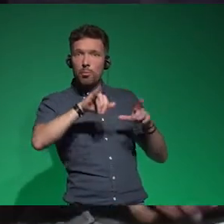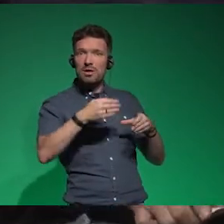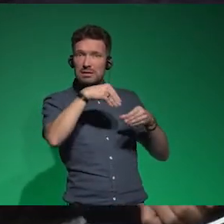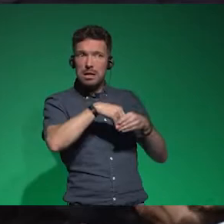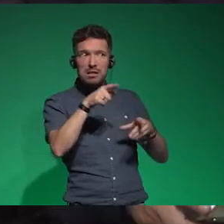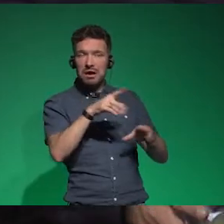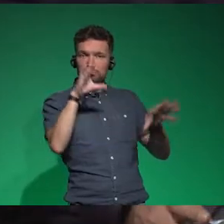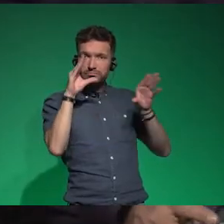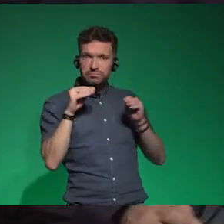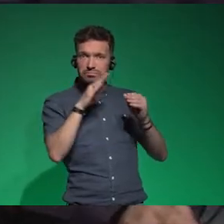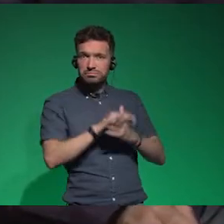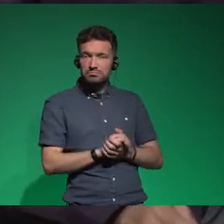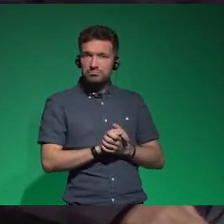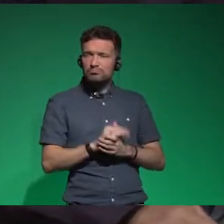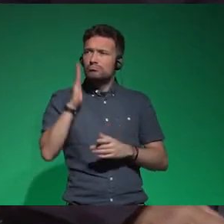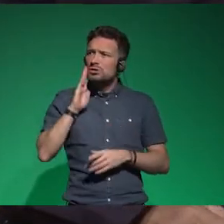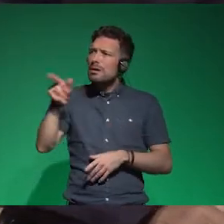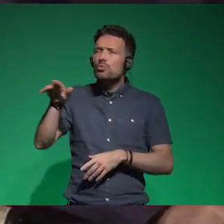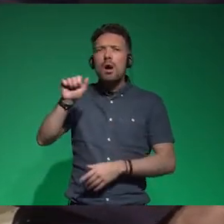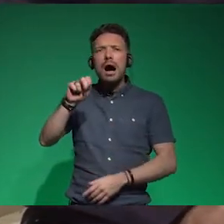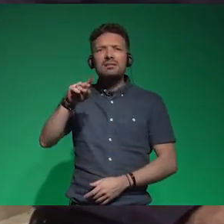this Rec Fest in the village.